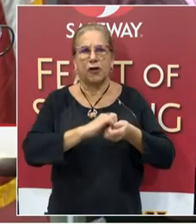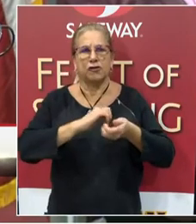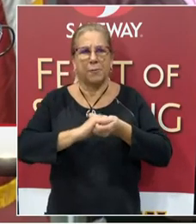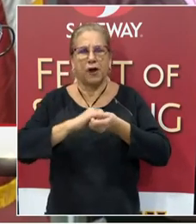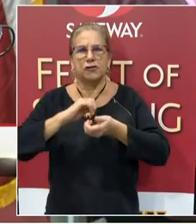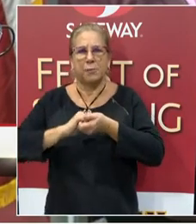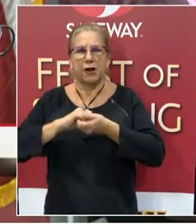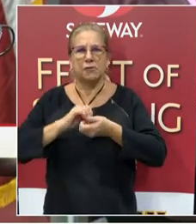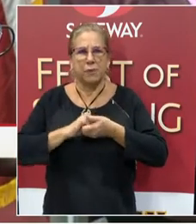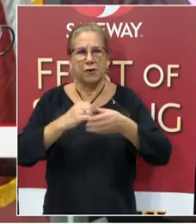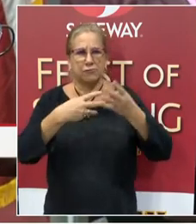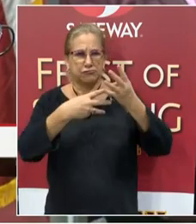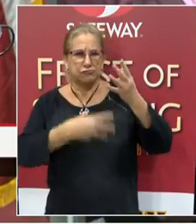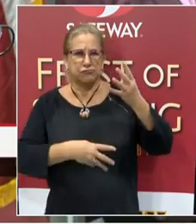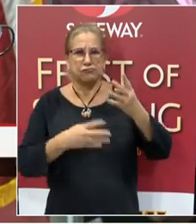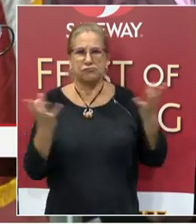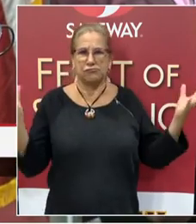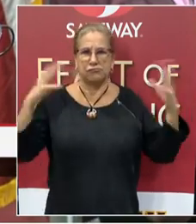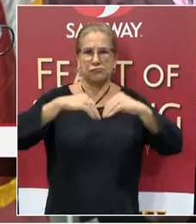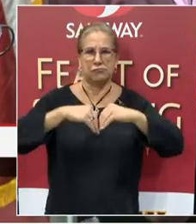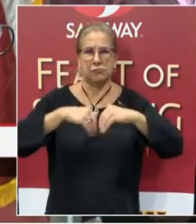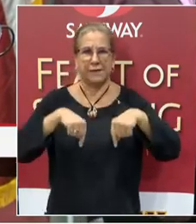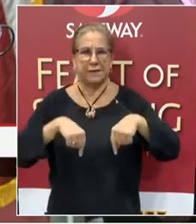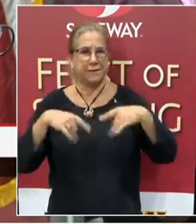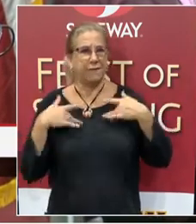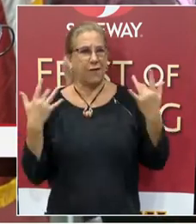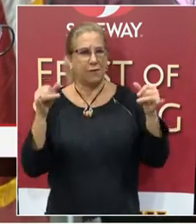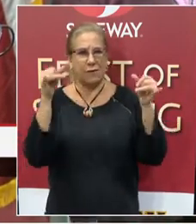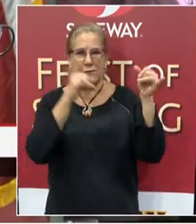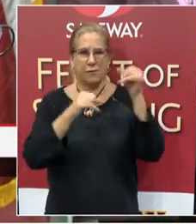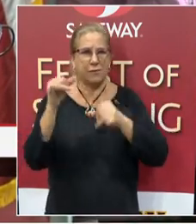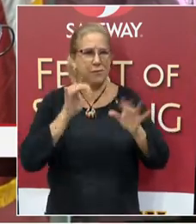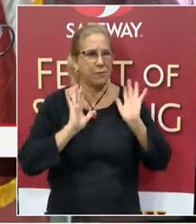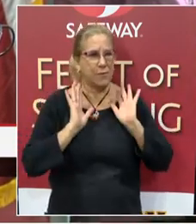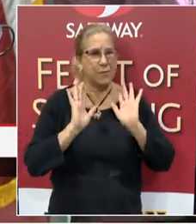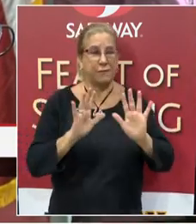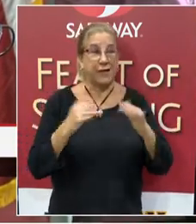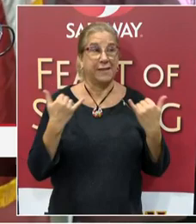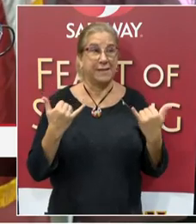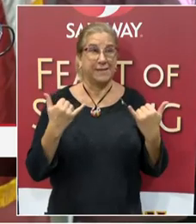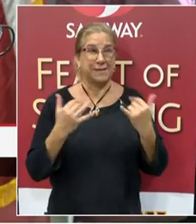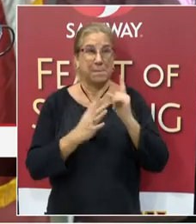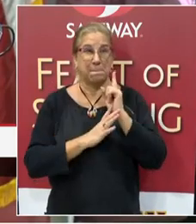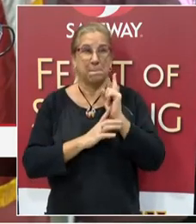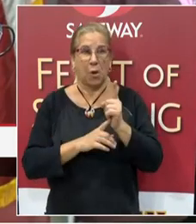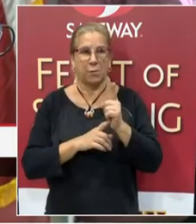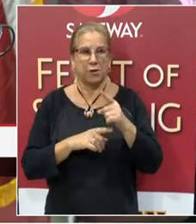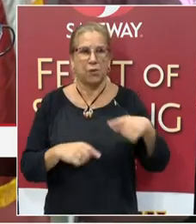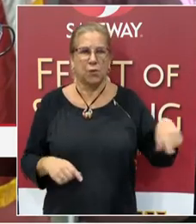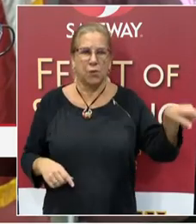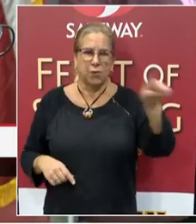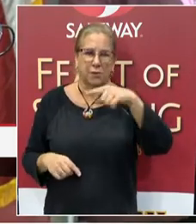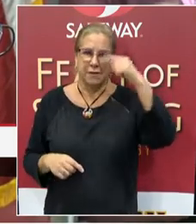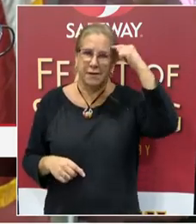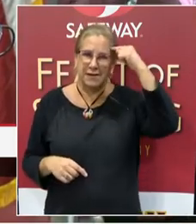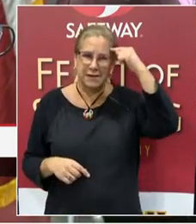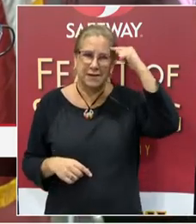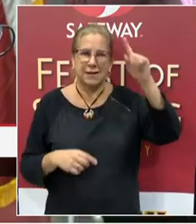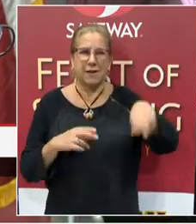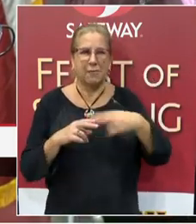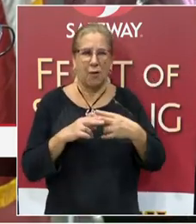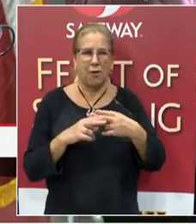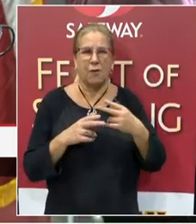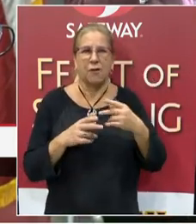share and recalibrate our focus towards sharing, compassion, caring, family, and